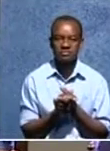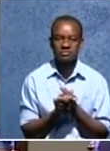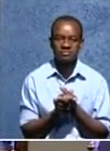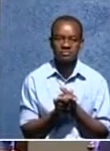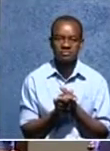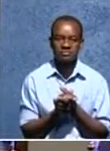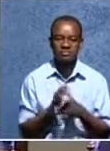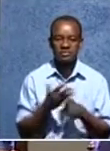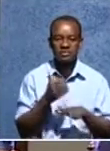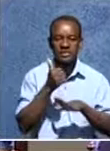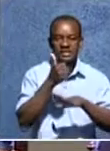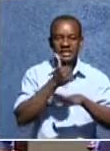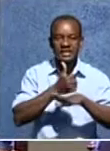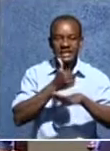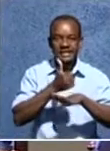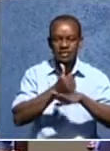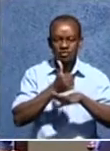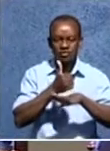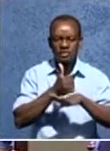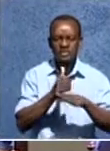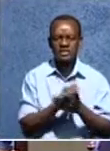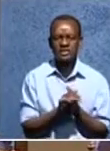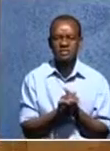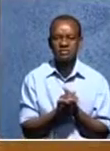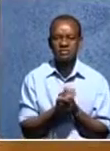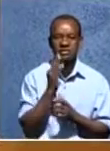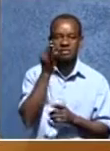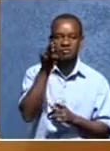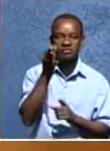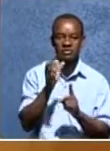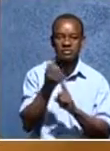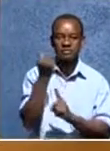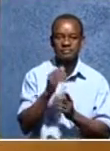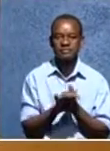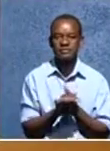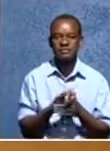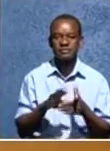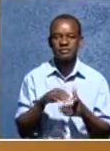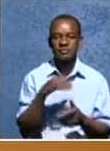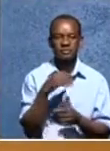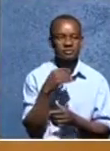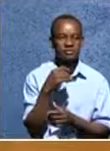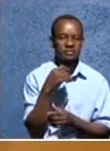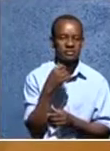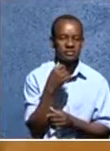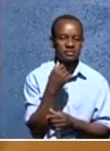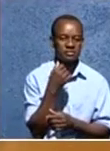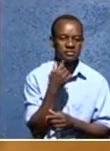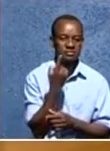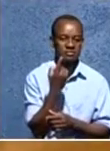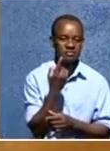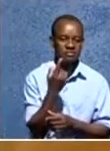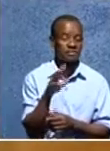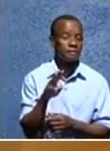opportunity, into their own future success stories? Well, I think that is the million-dollar question. Because everyone has a